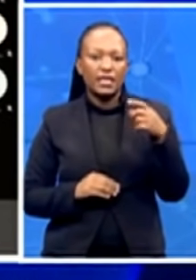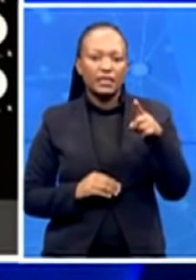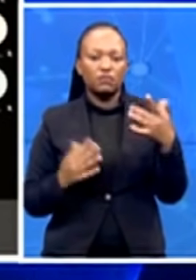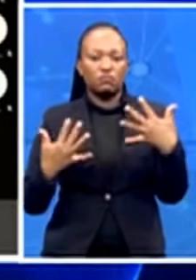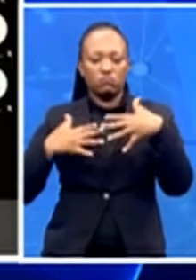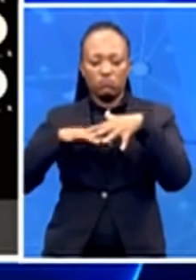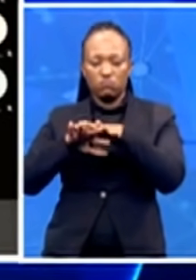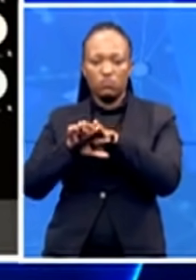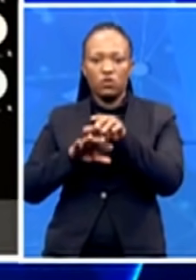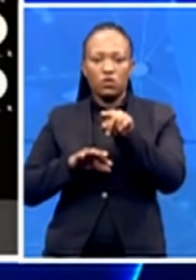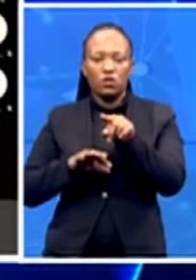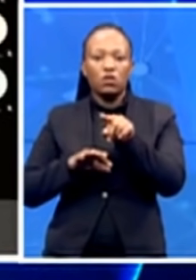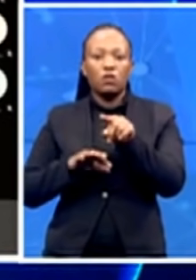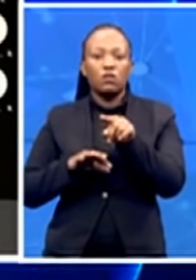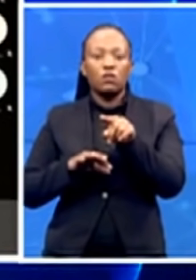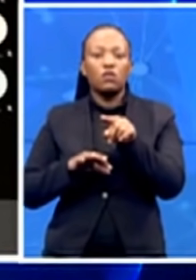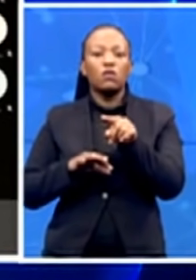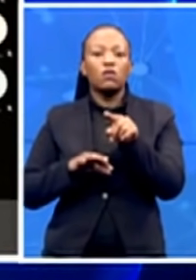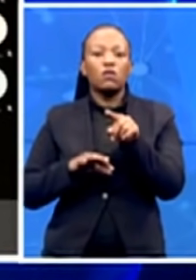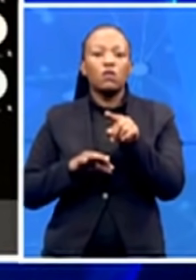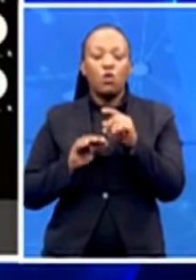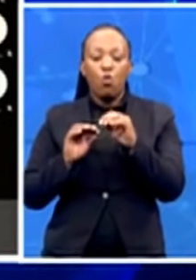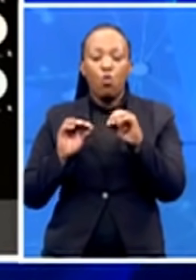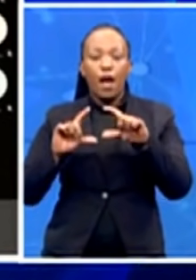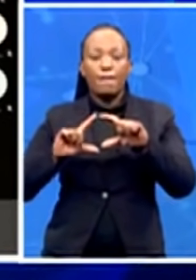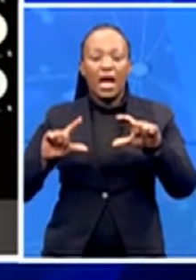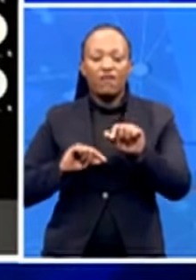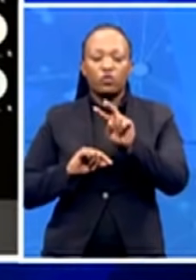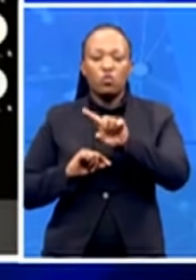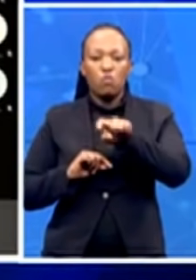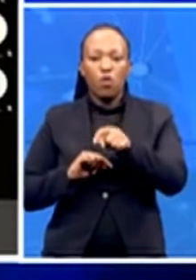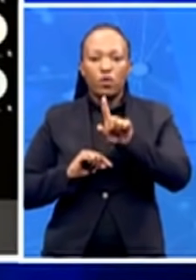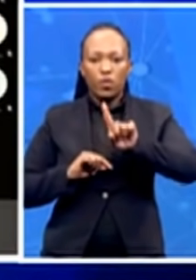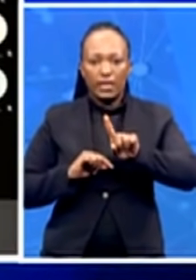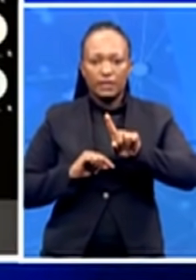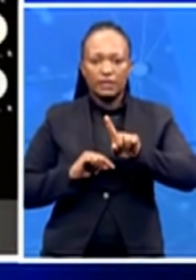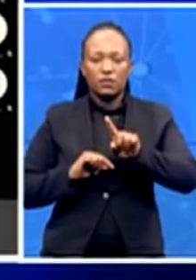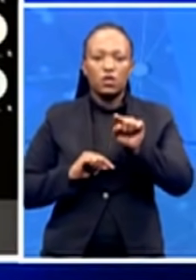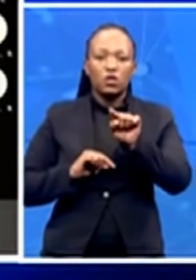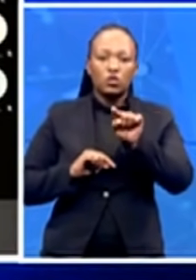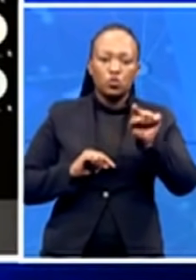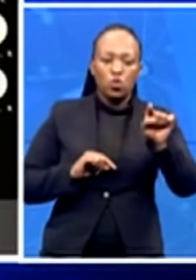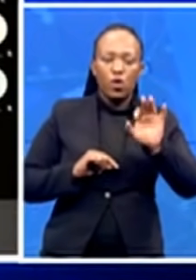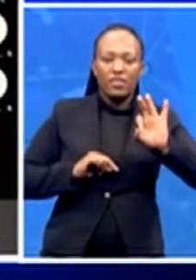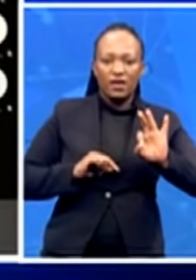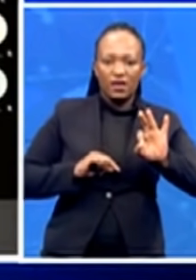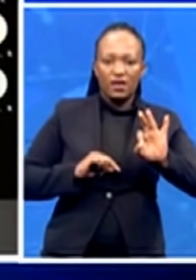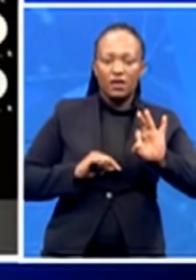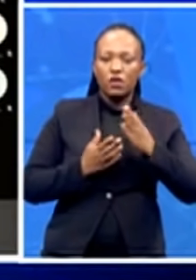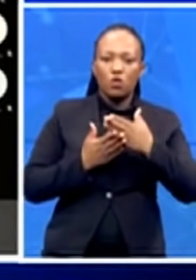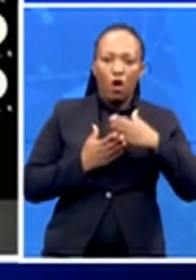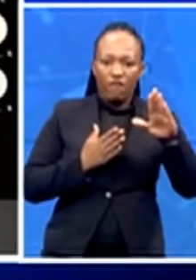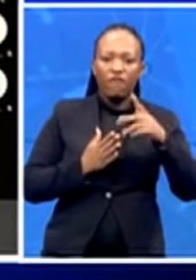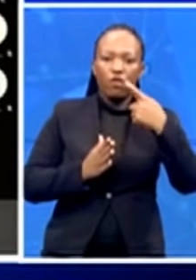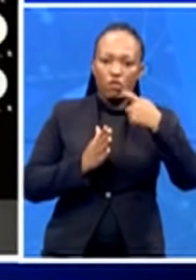in paragraphs 2.1 to 2.3 of the notice of motion is dismissed with cost, including the cost